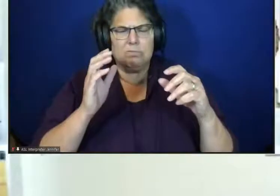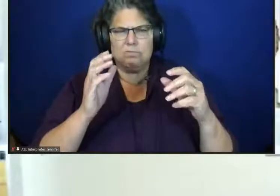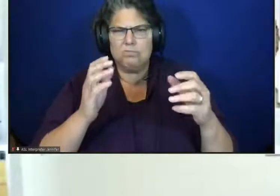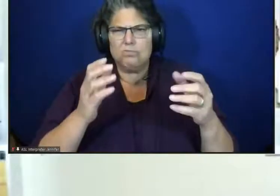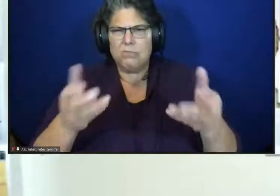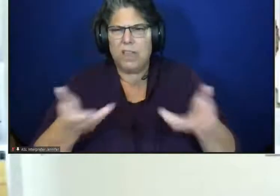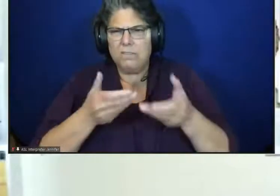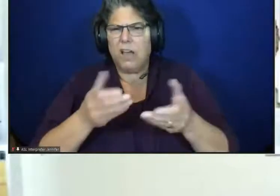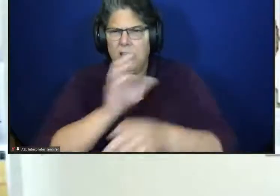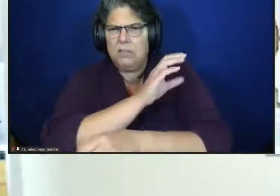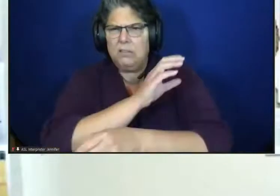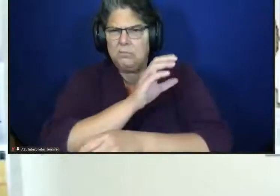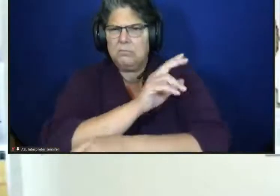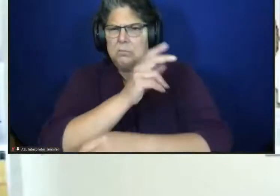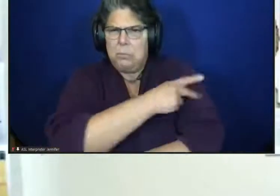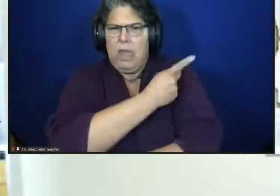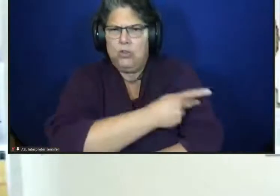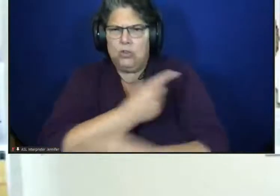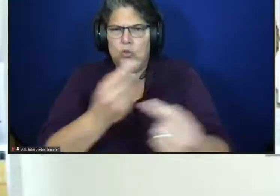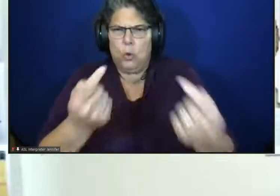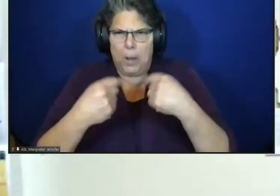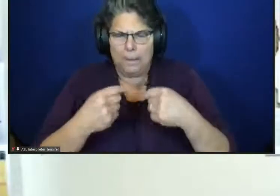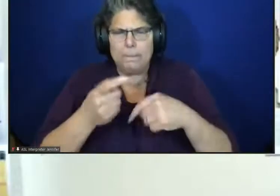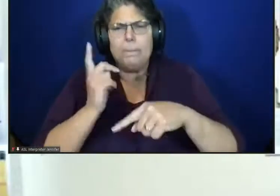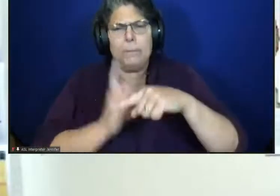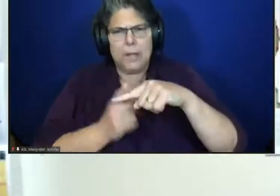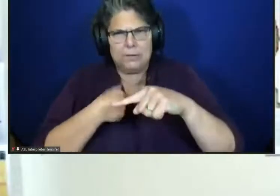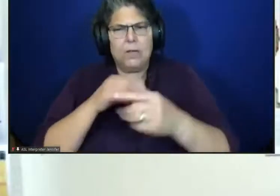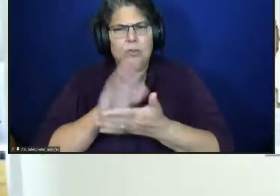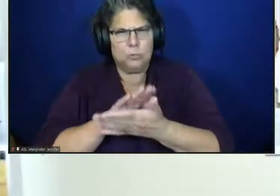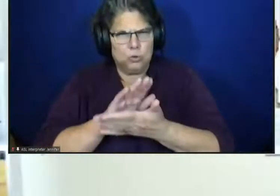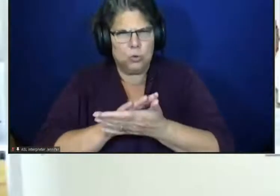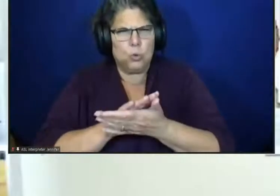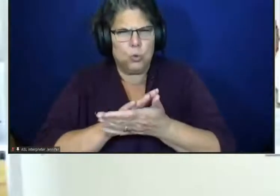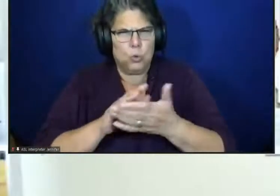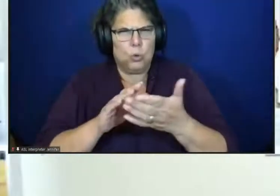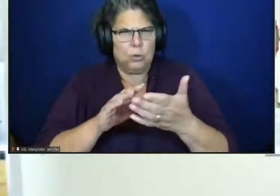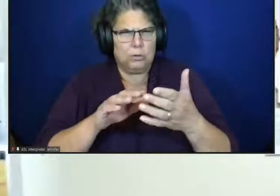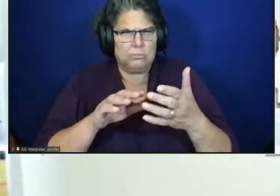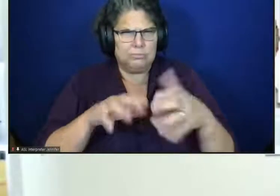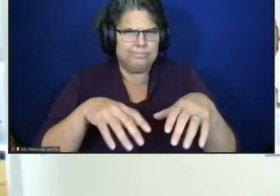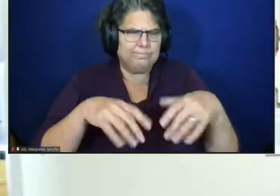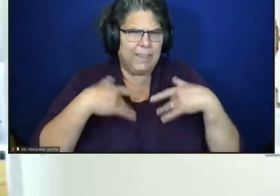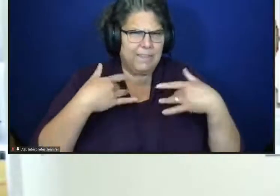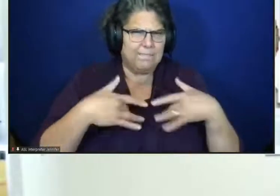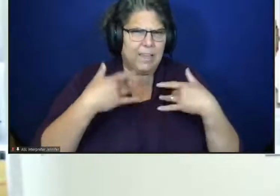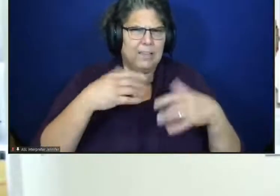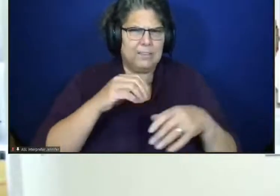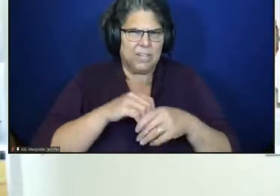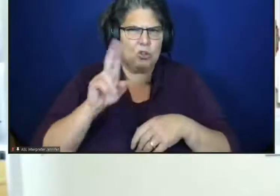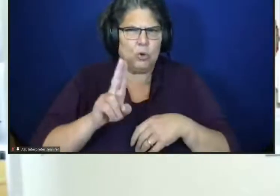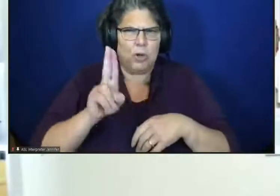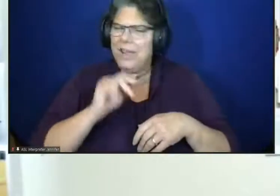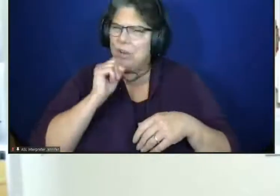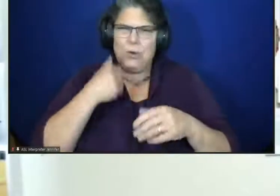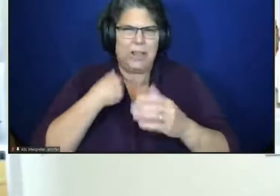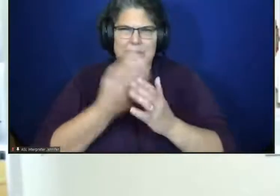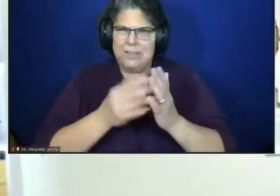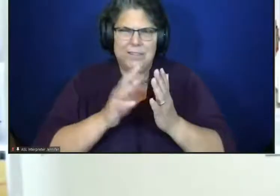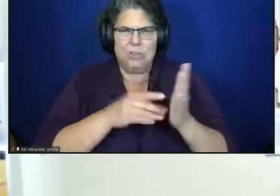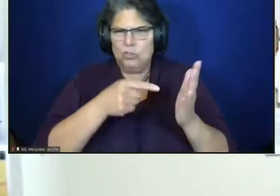through the clinics, but we're also having some school located events in Ukiah. I don't have the schedule right here in front of